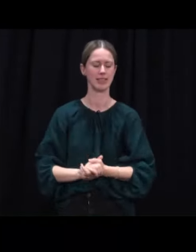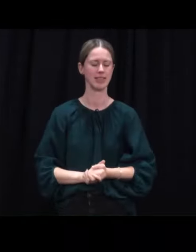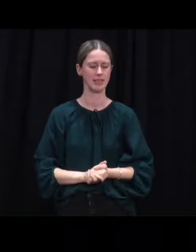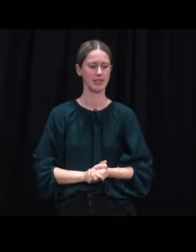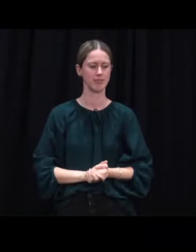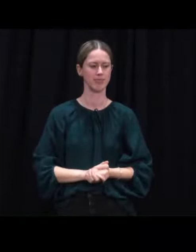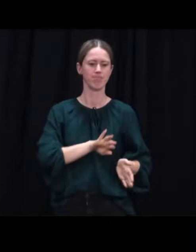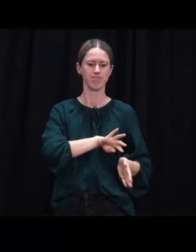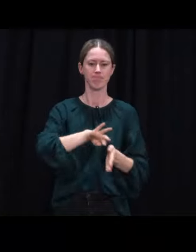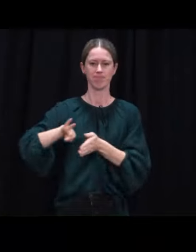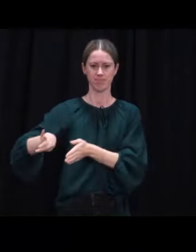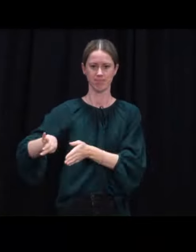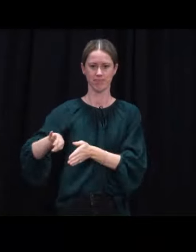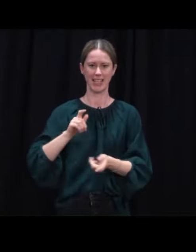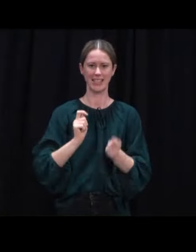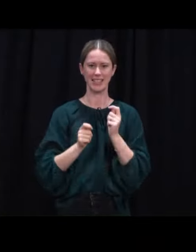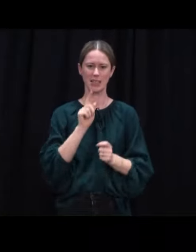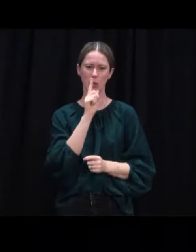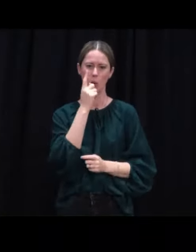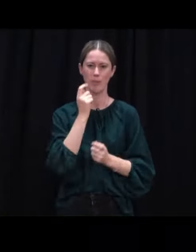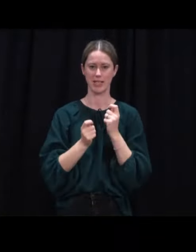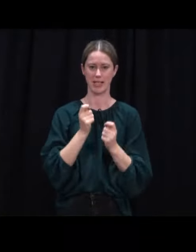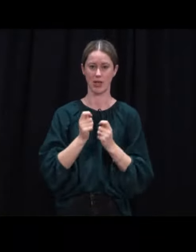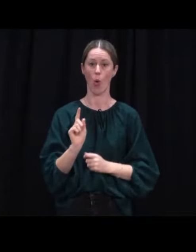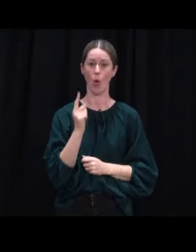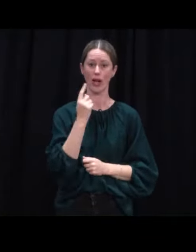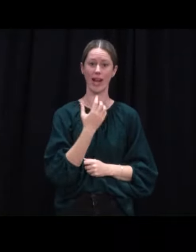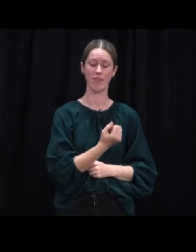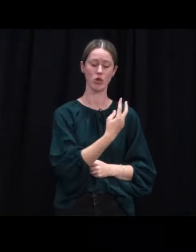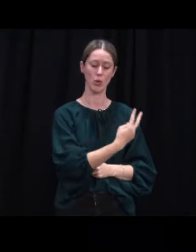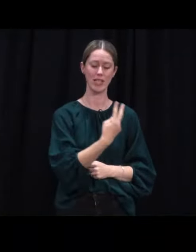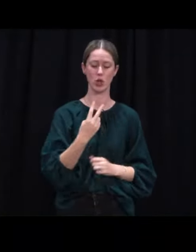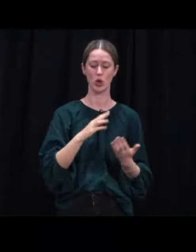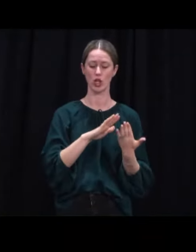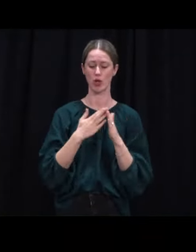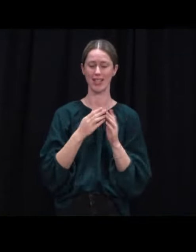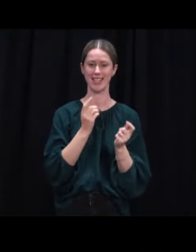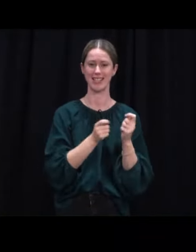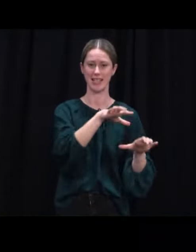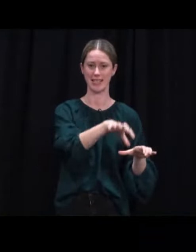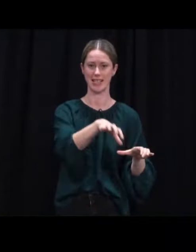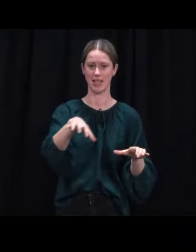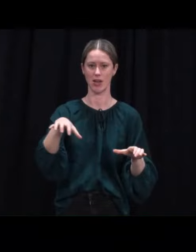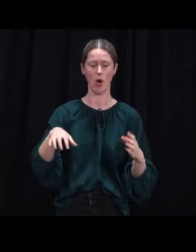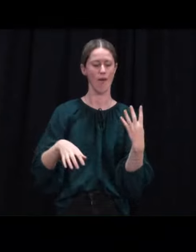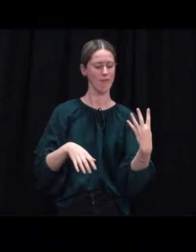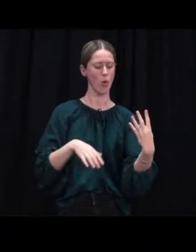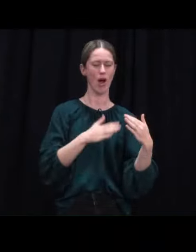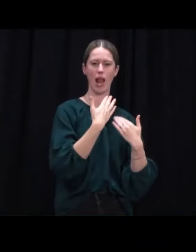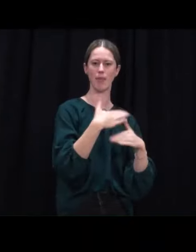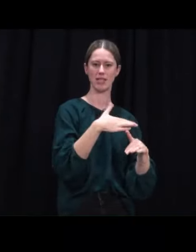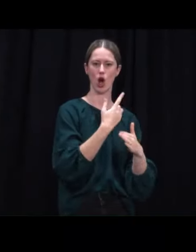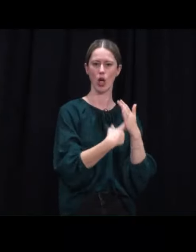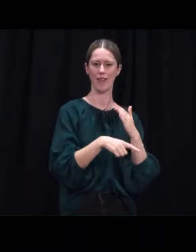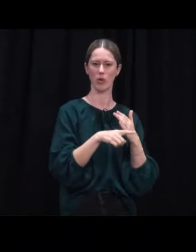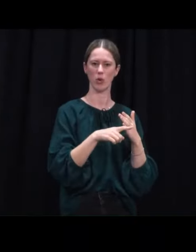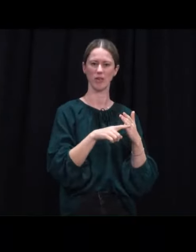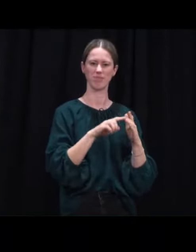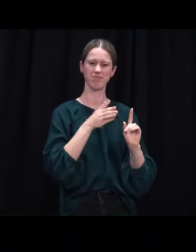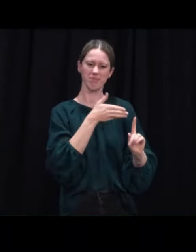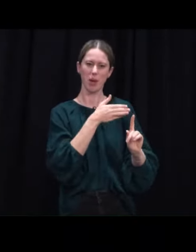Testing continues across Auckland today with 22 community testing centres. 4 of those are restricted ones, and they are designed